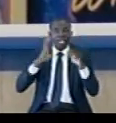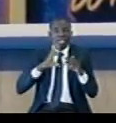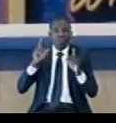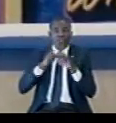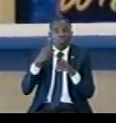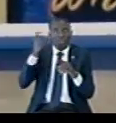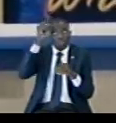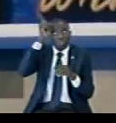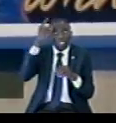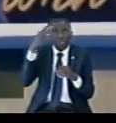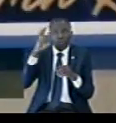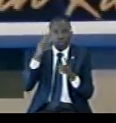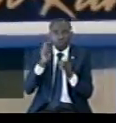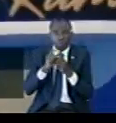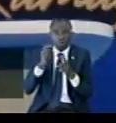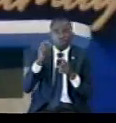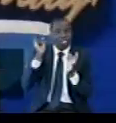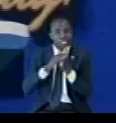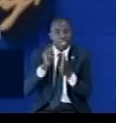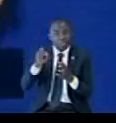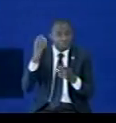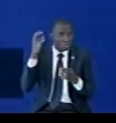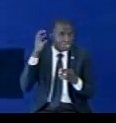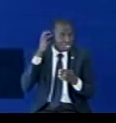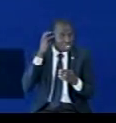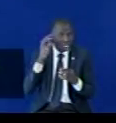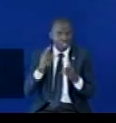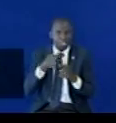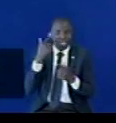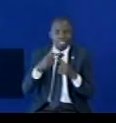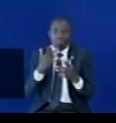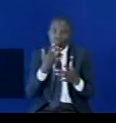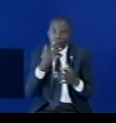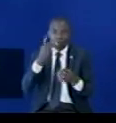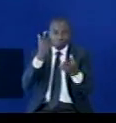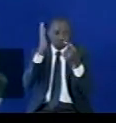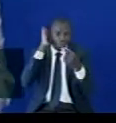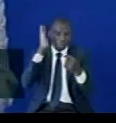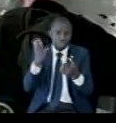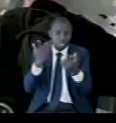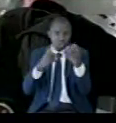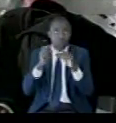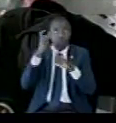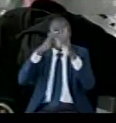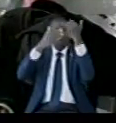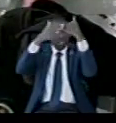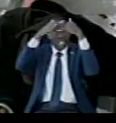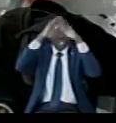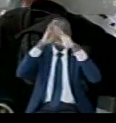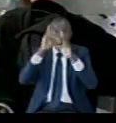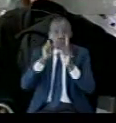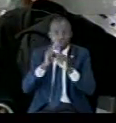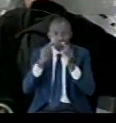word that you have, then favor will come from heaven for